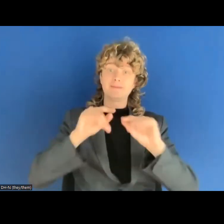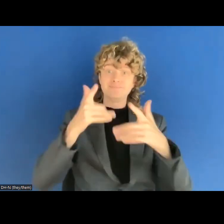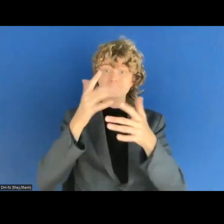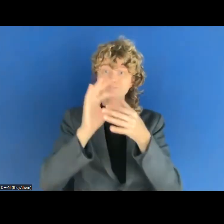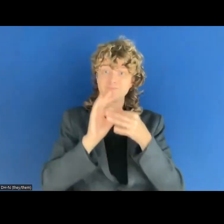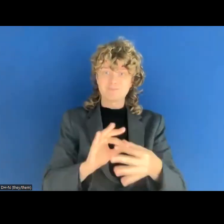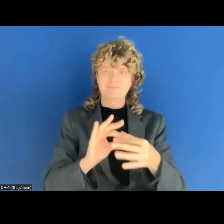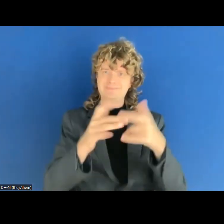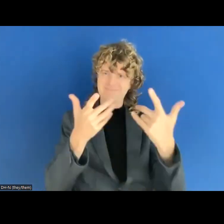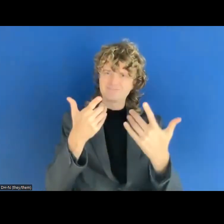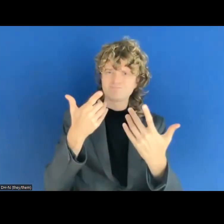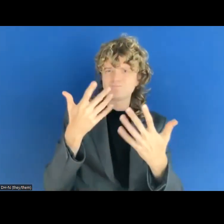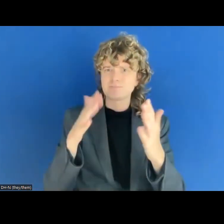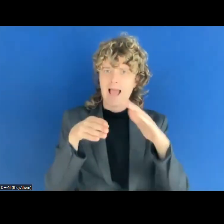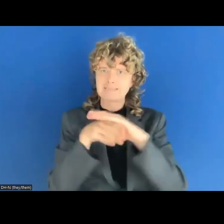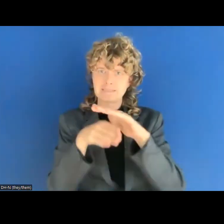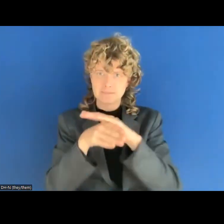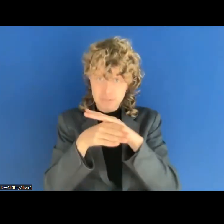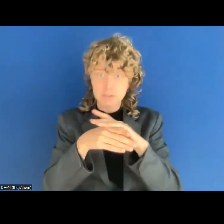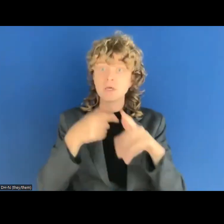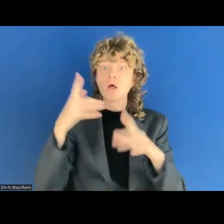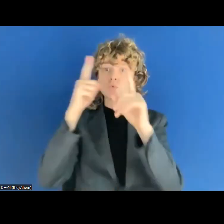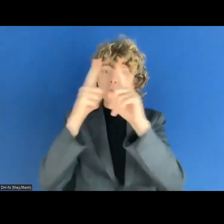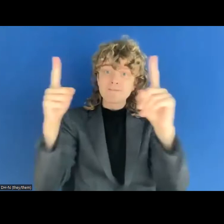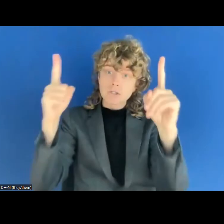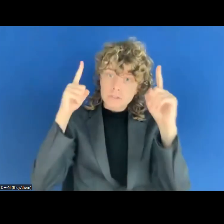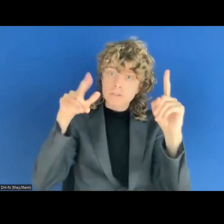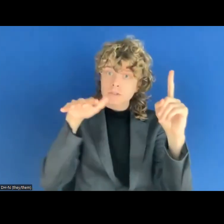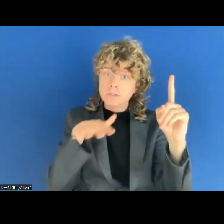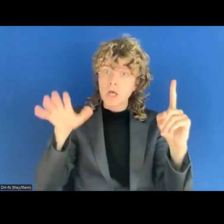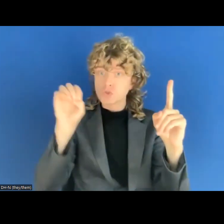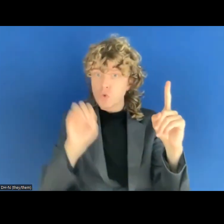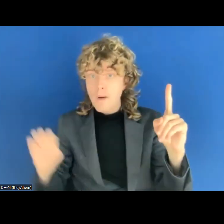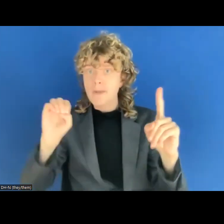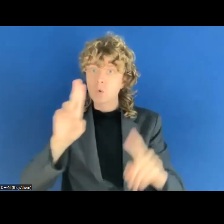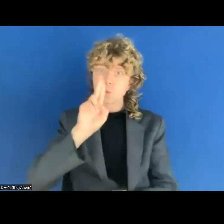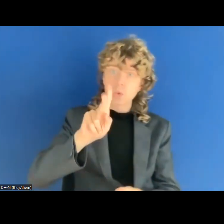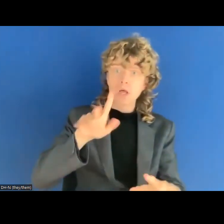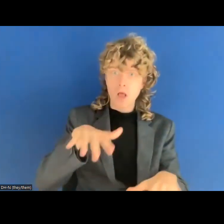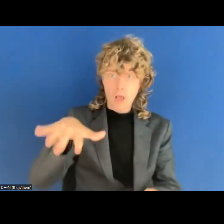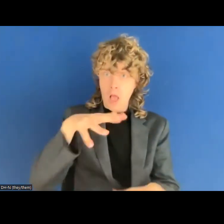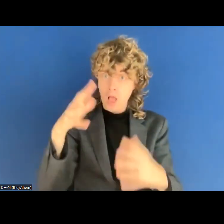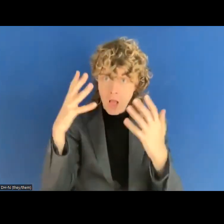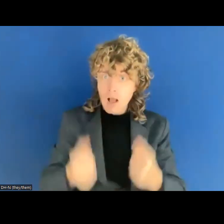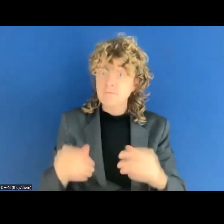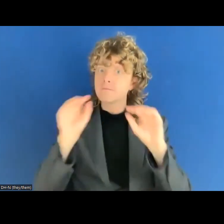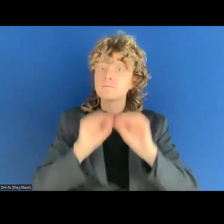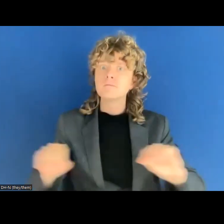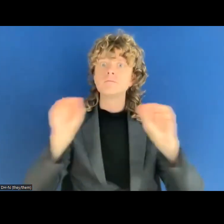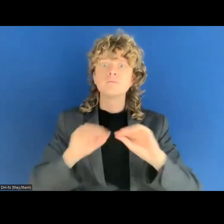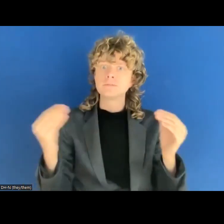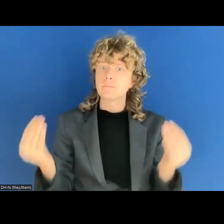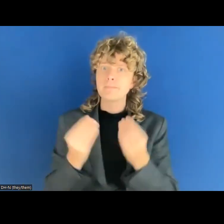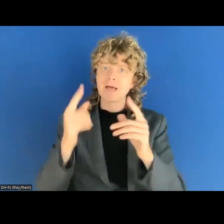about research, because some of the projects there have to do with exactly that. So I'll save that question for that. And there's